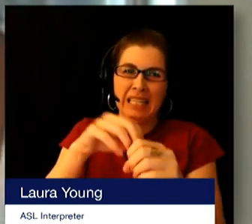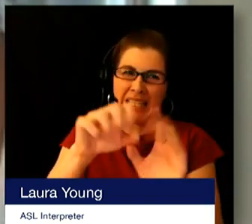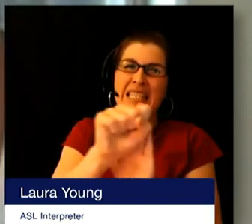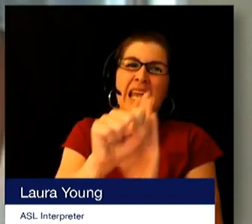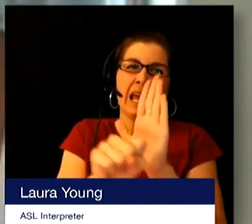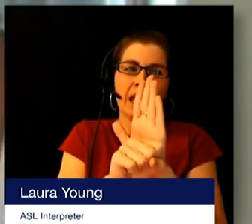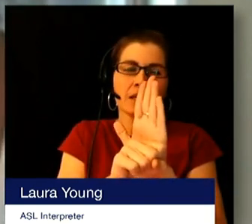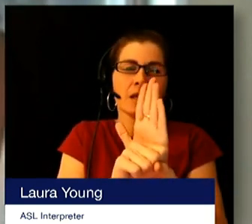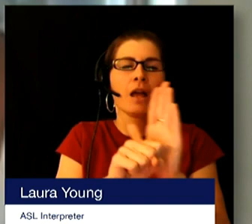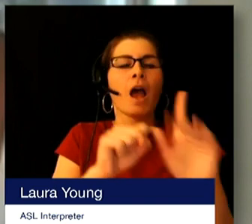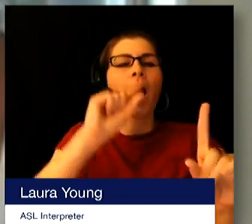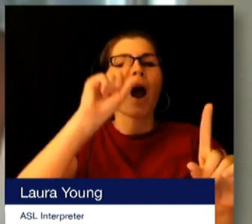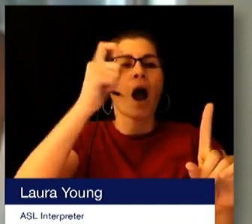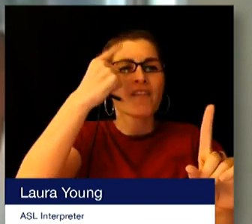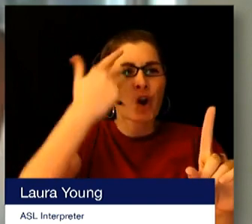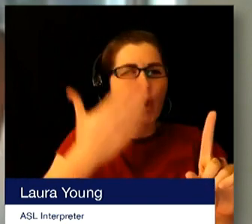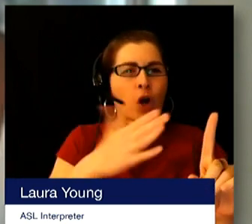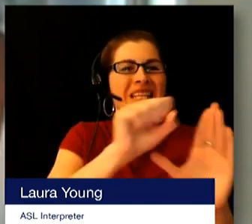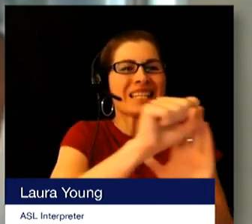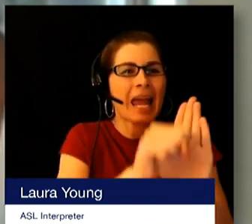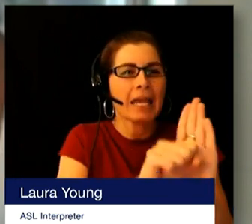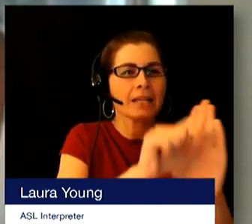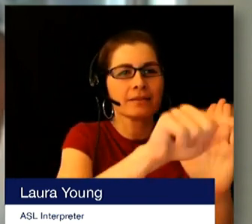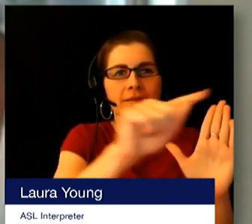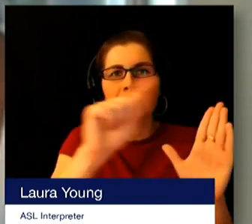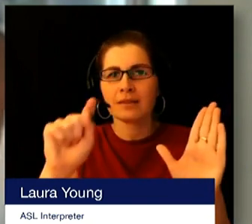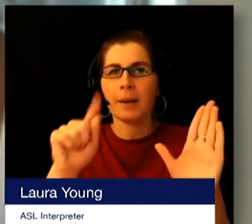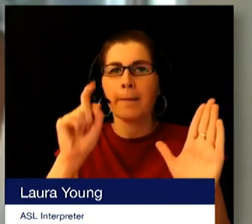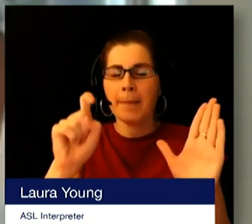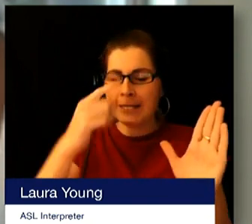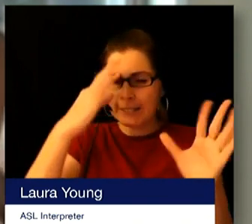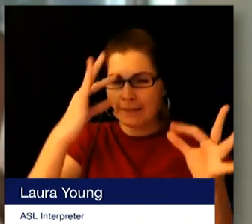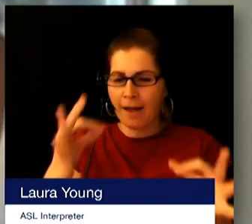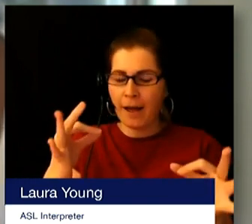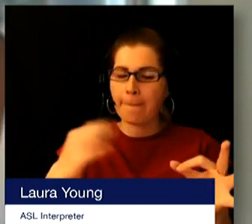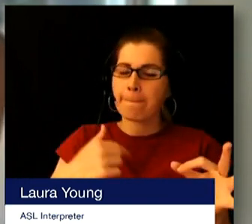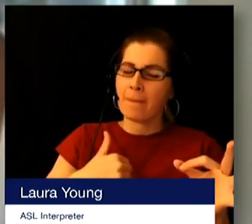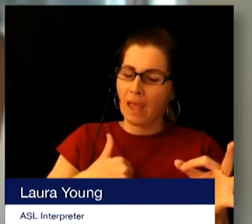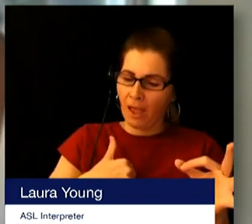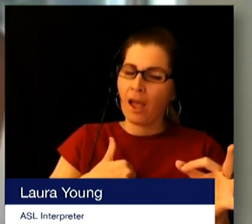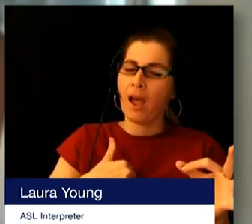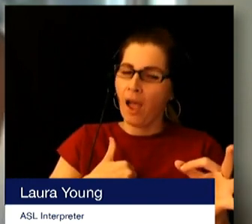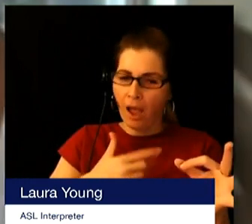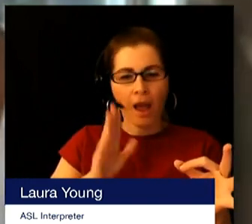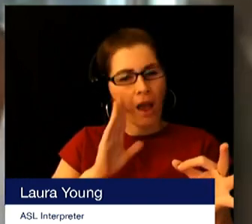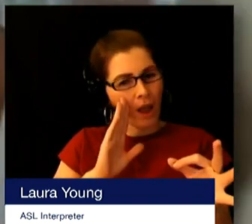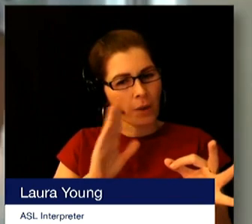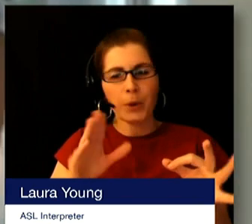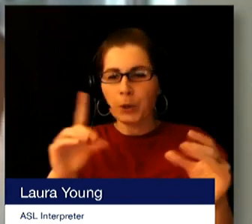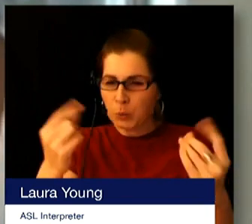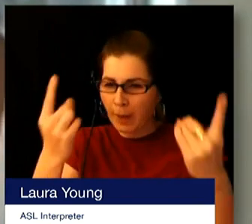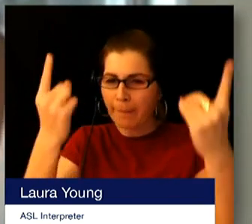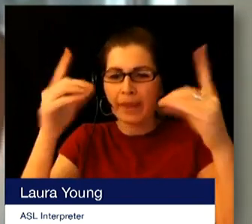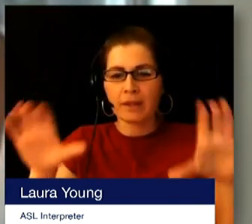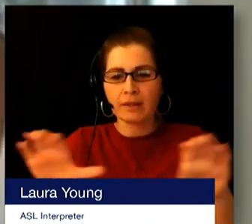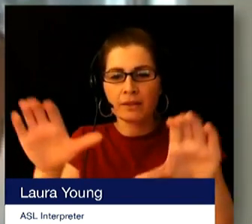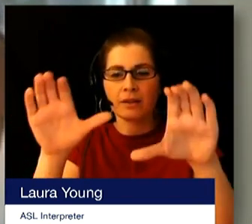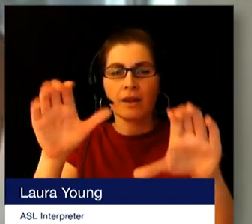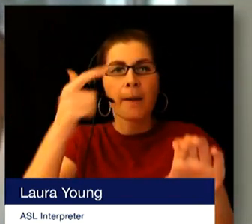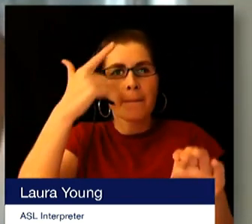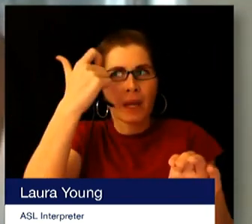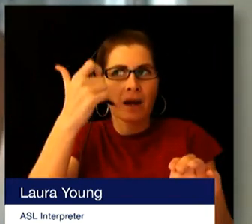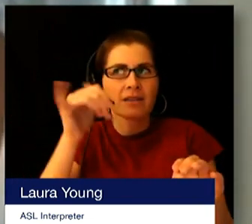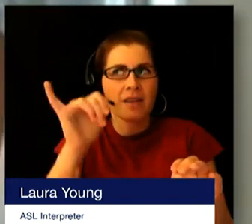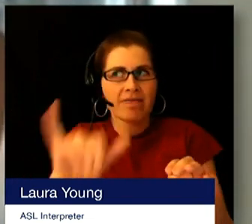the governors to say, I'm going to do something on a large scale, because the incarceration happened